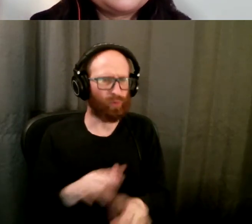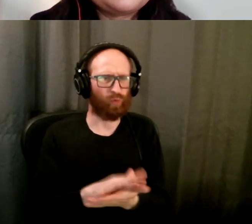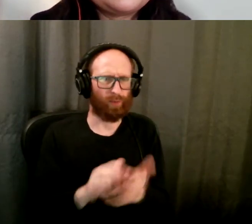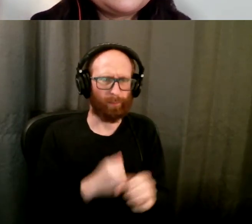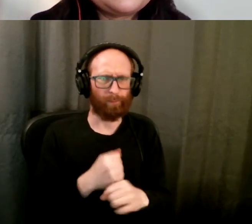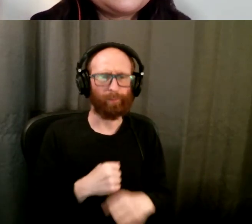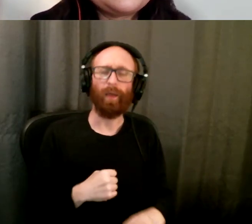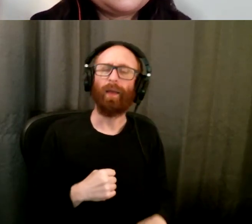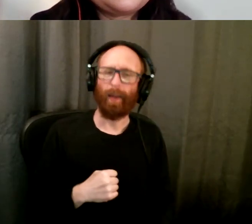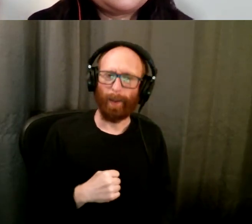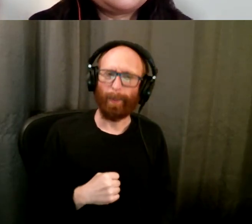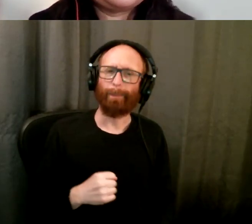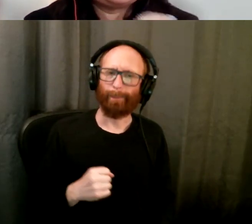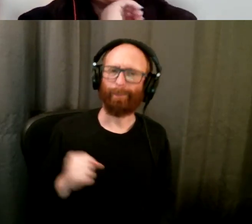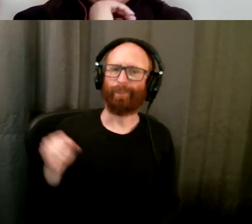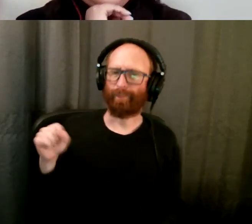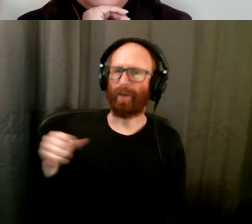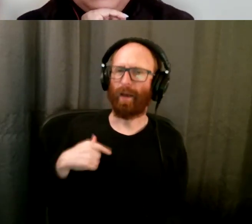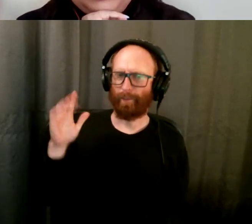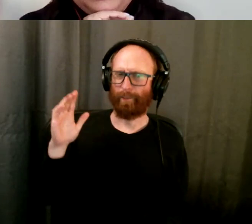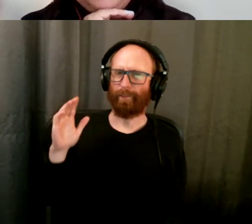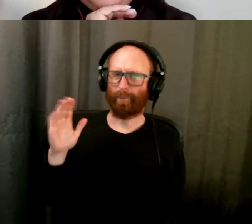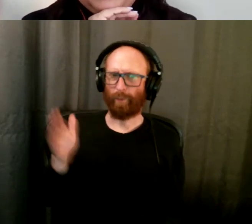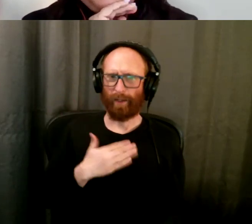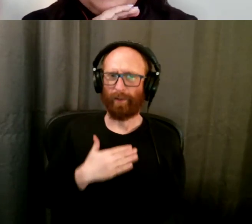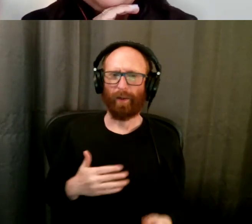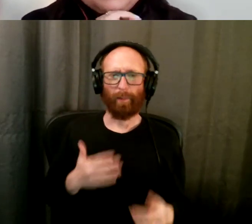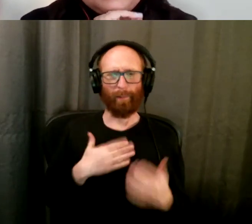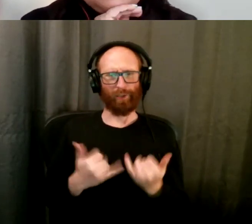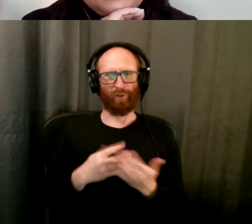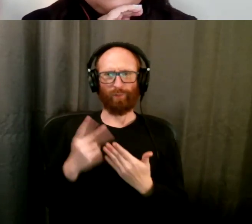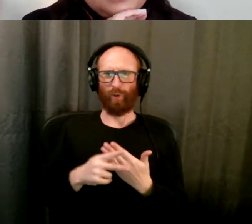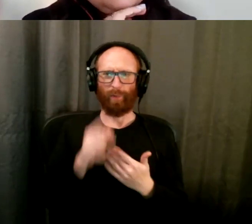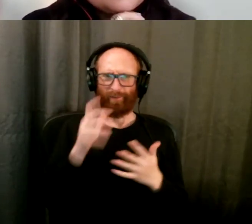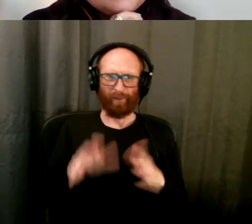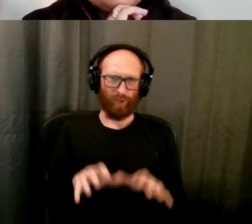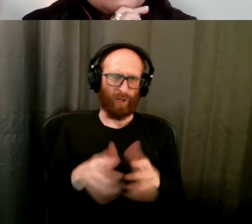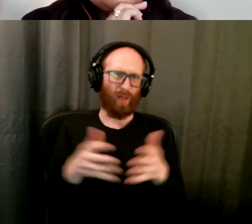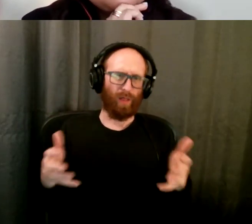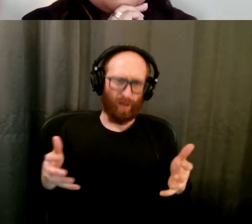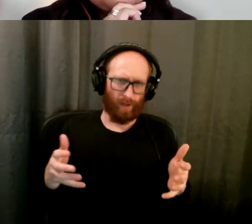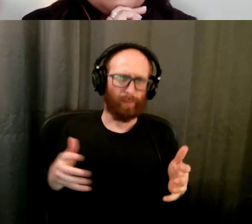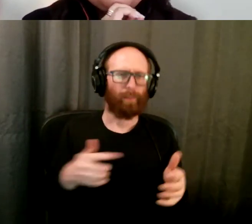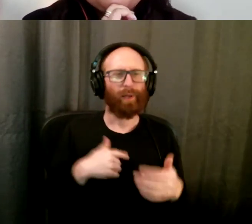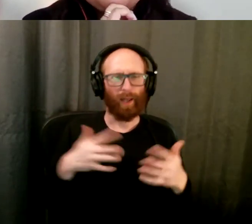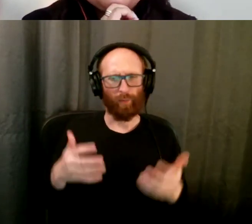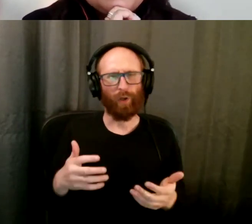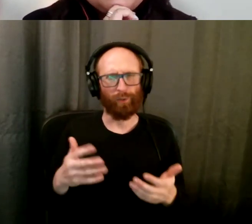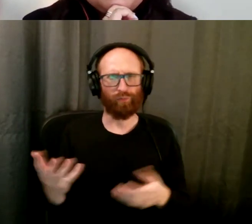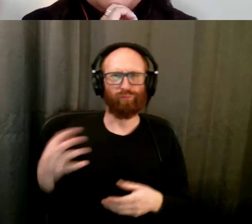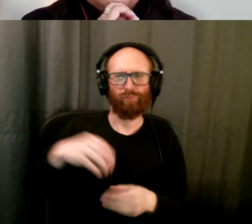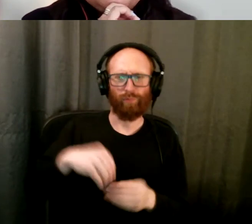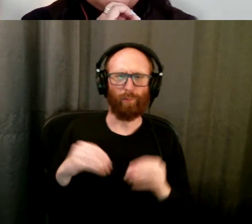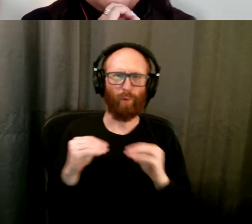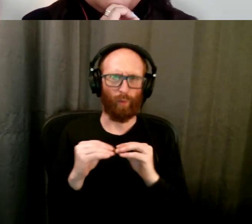to. I haven't been doing much with that in my current program, but I do want to bring more in. And